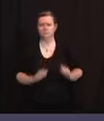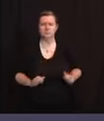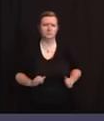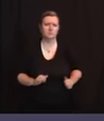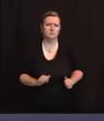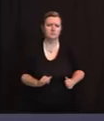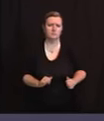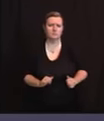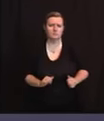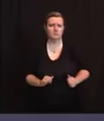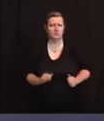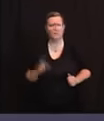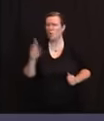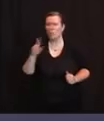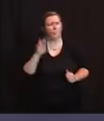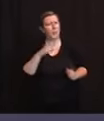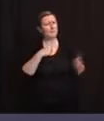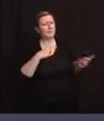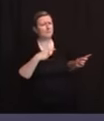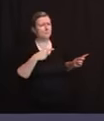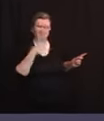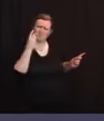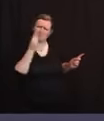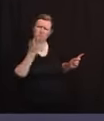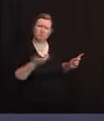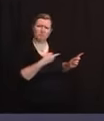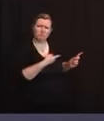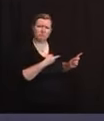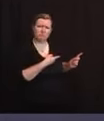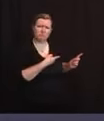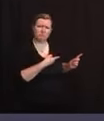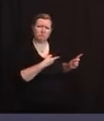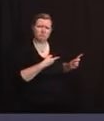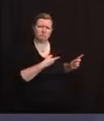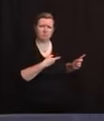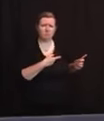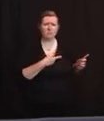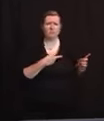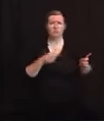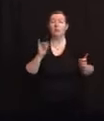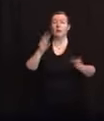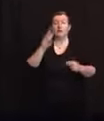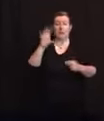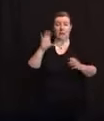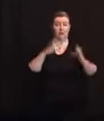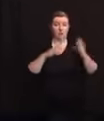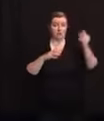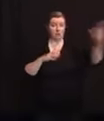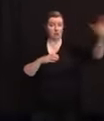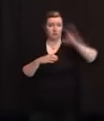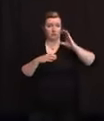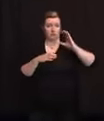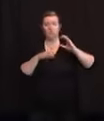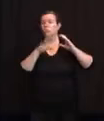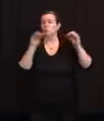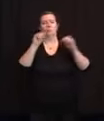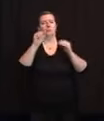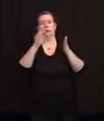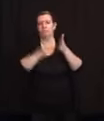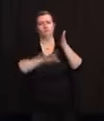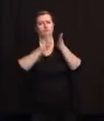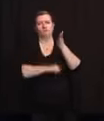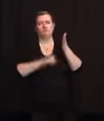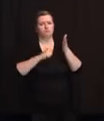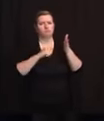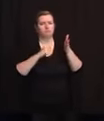can you very quickly hit those? Real quick, I got an answer on the $600, Brent. The taxes are not being taken out of that. And the reason was we didn't want to wait longer to get